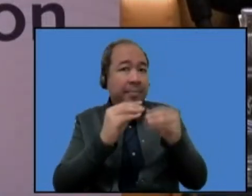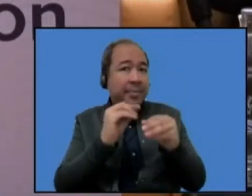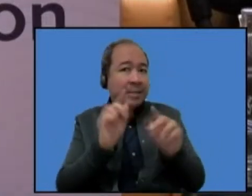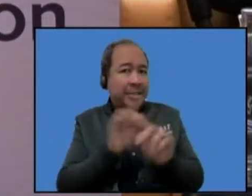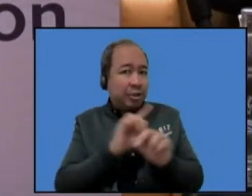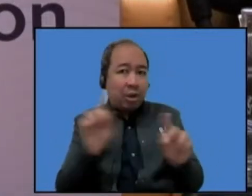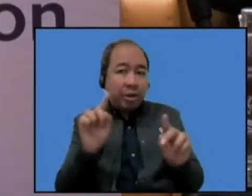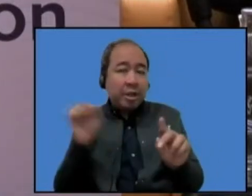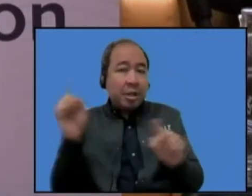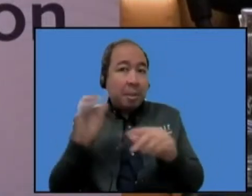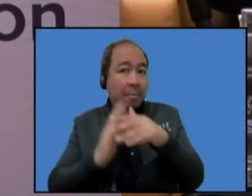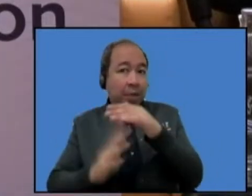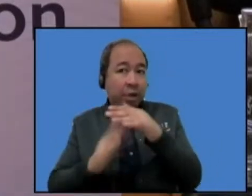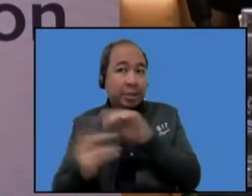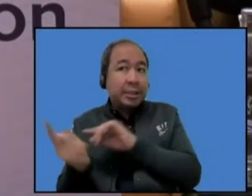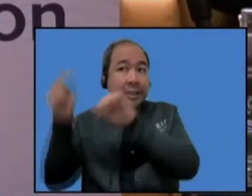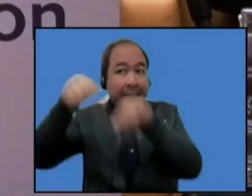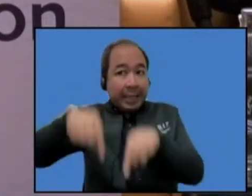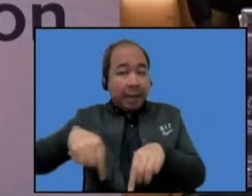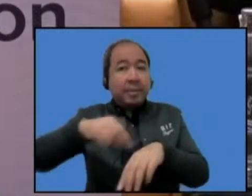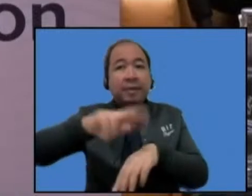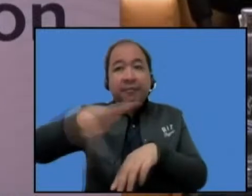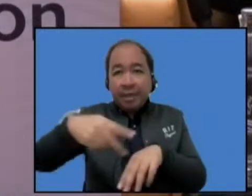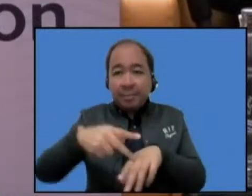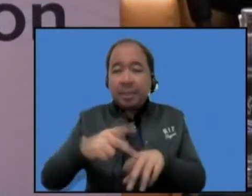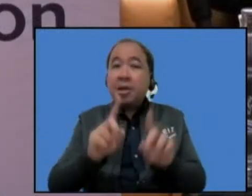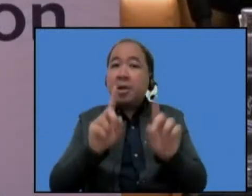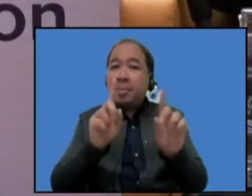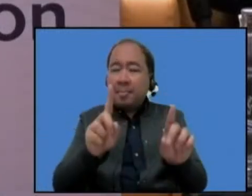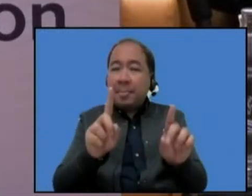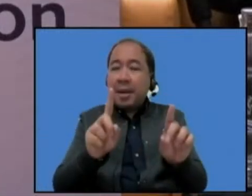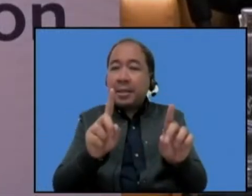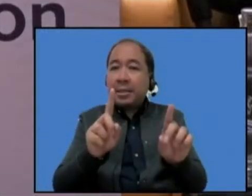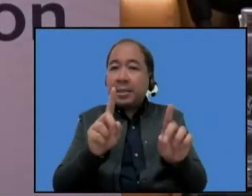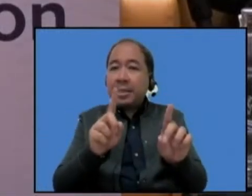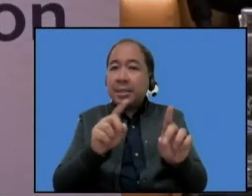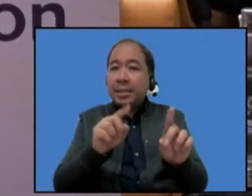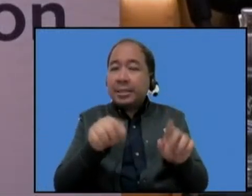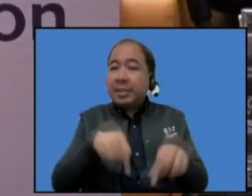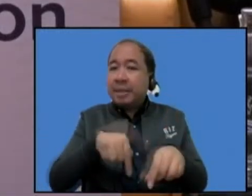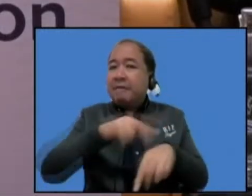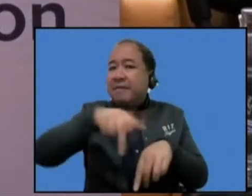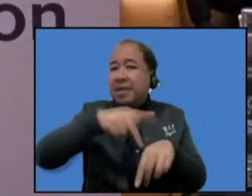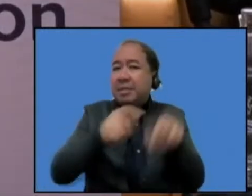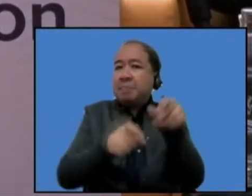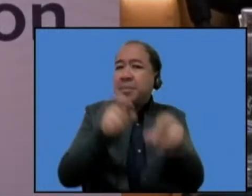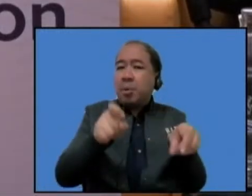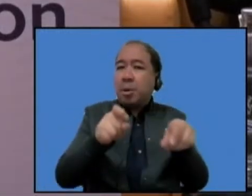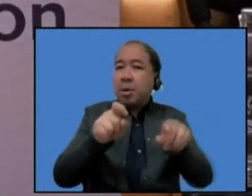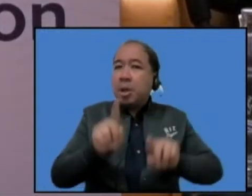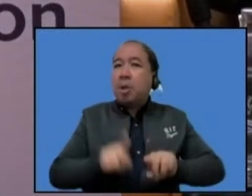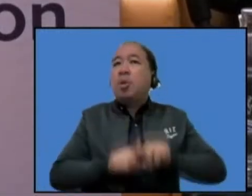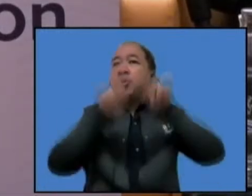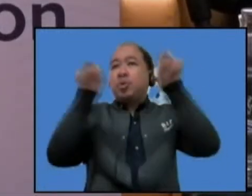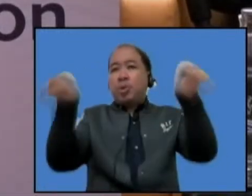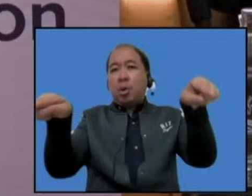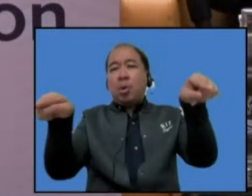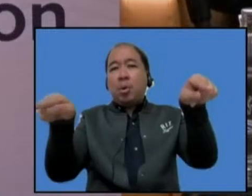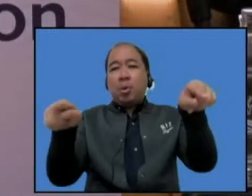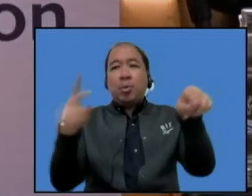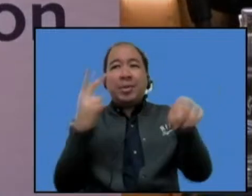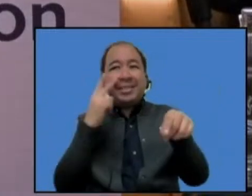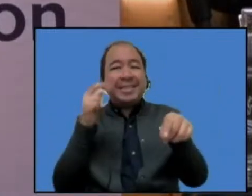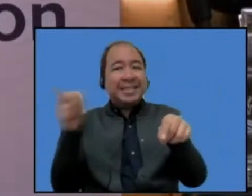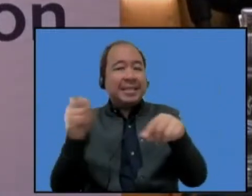there are some of them, of course. Ours is more what happens to especially our labor migrants and